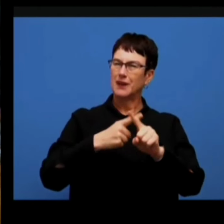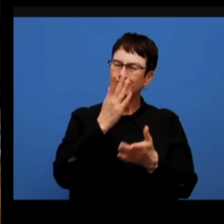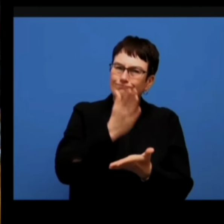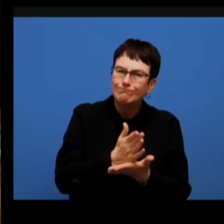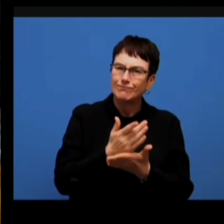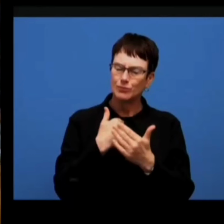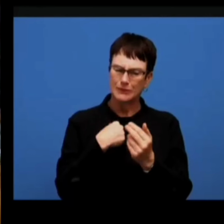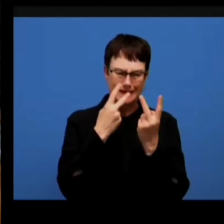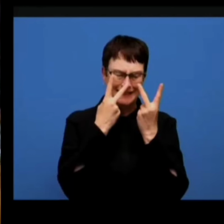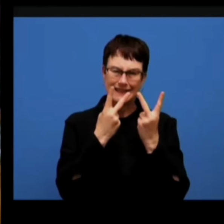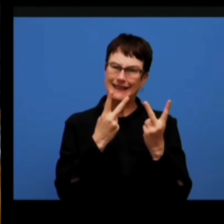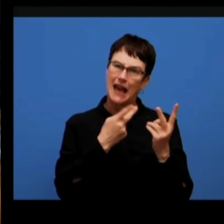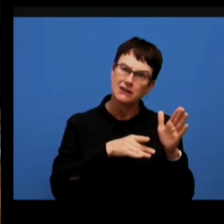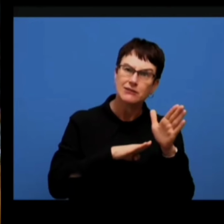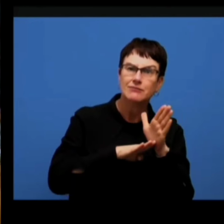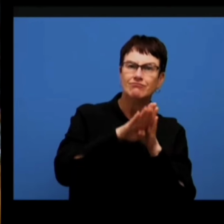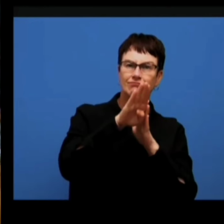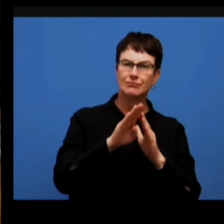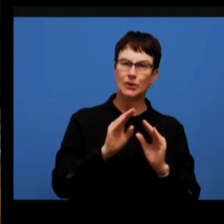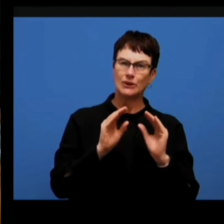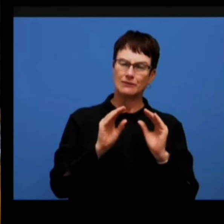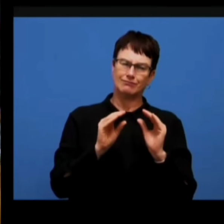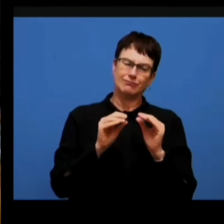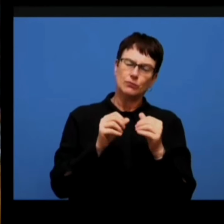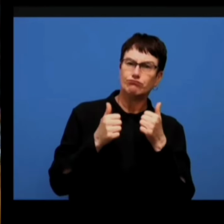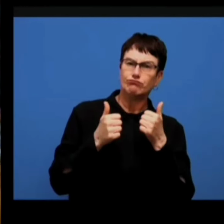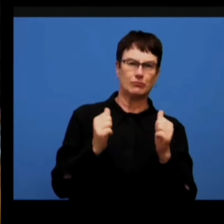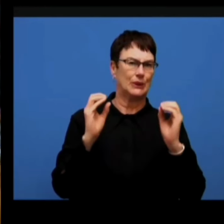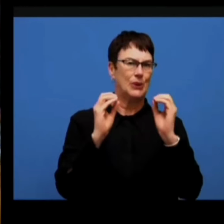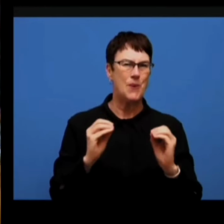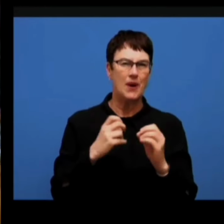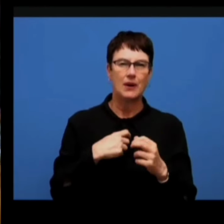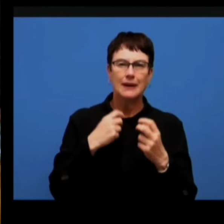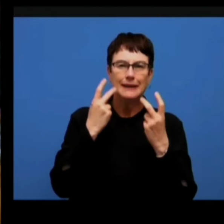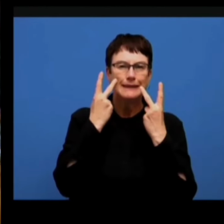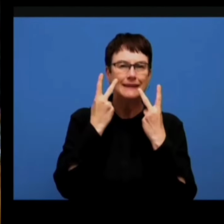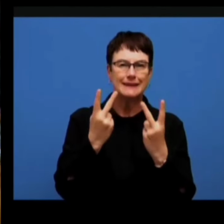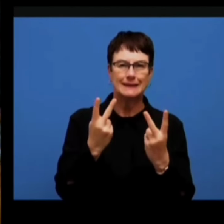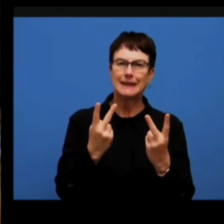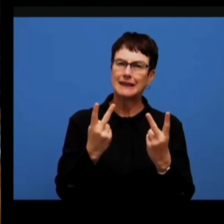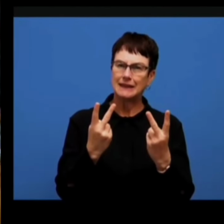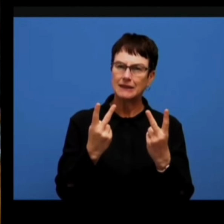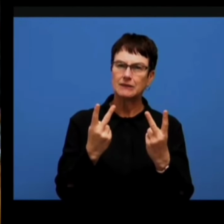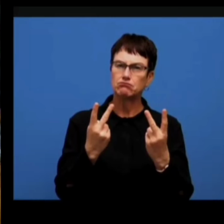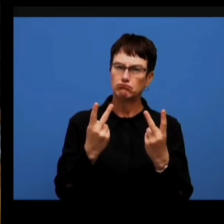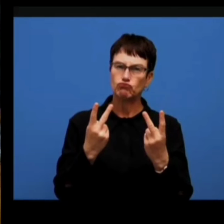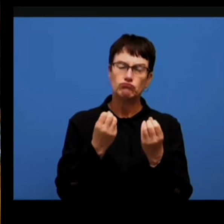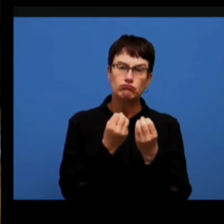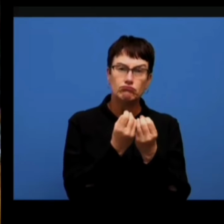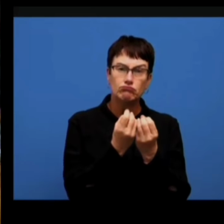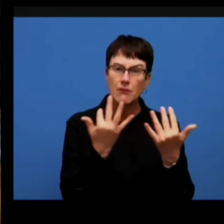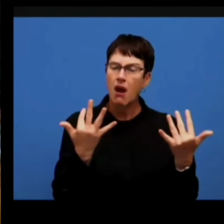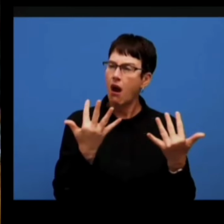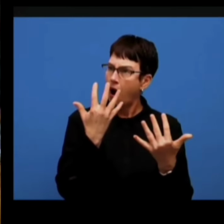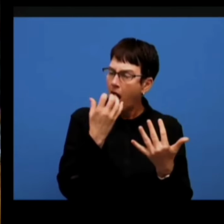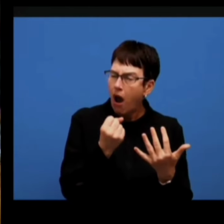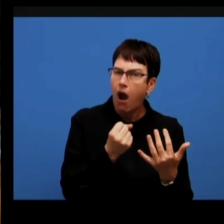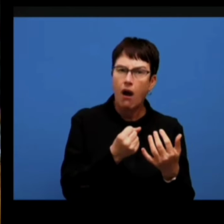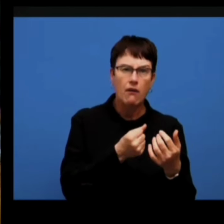more women in senior roles in the UN, and discussions this week